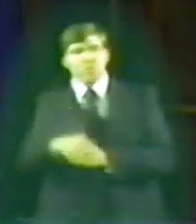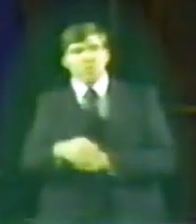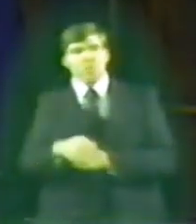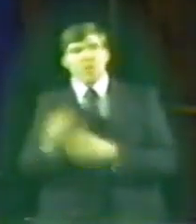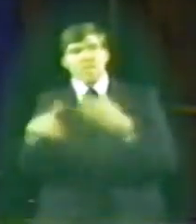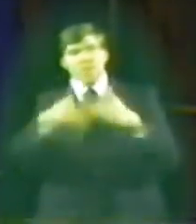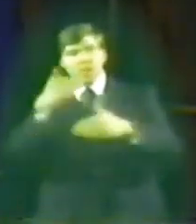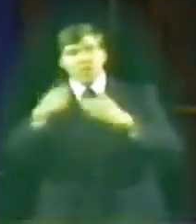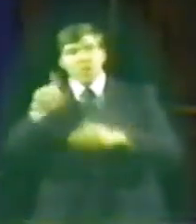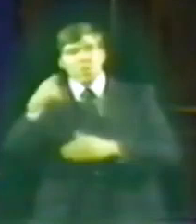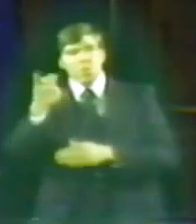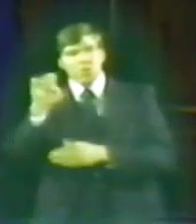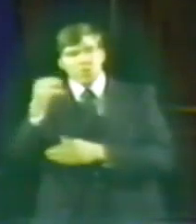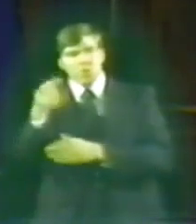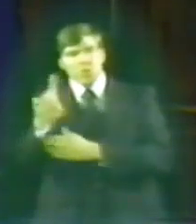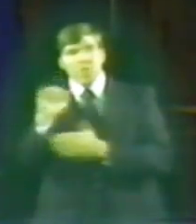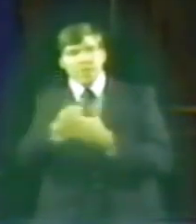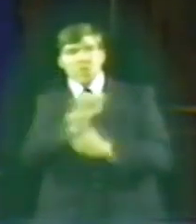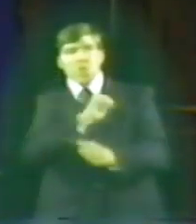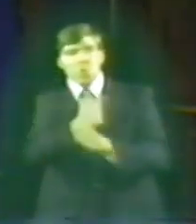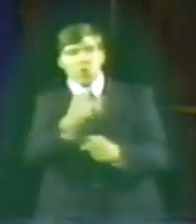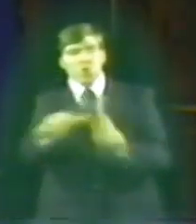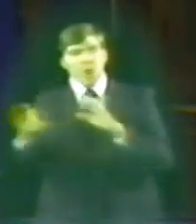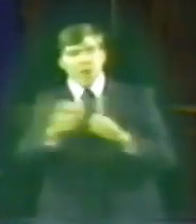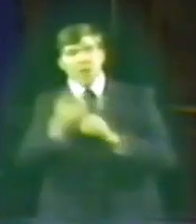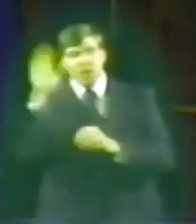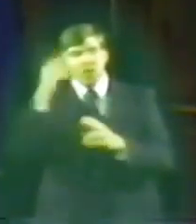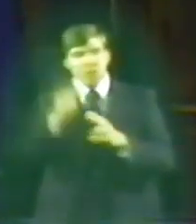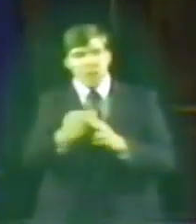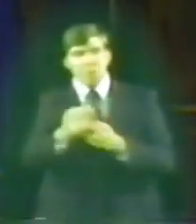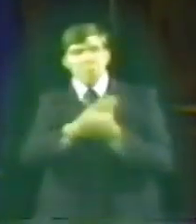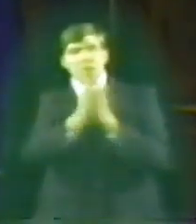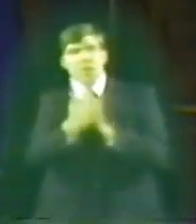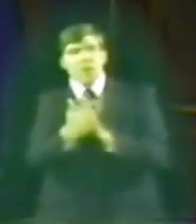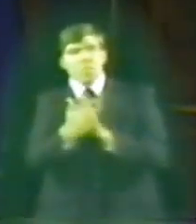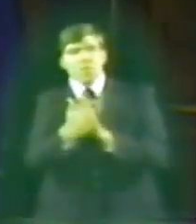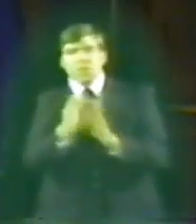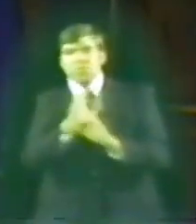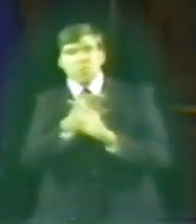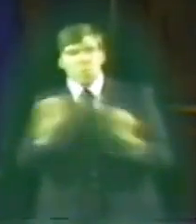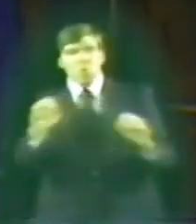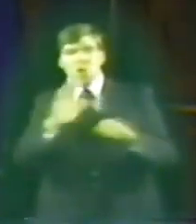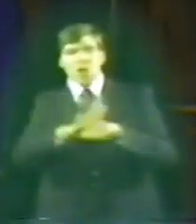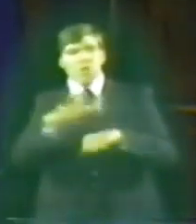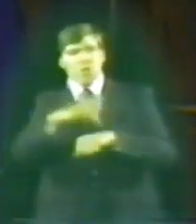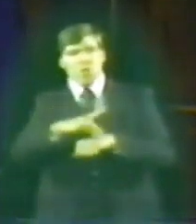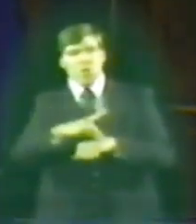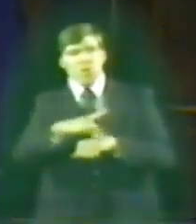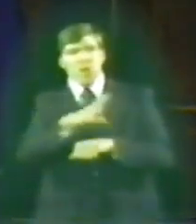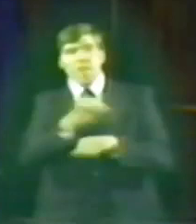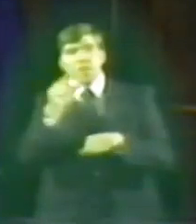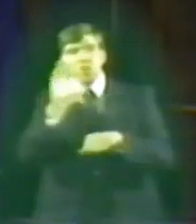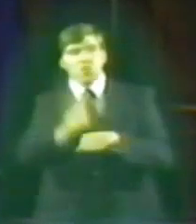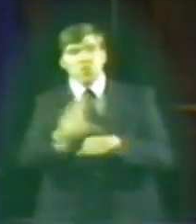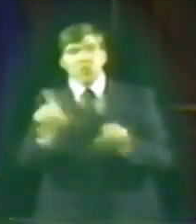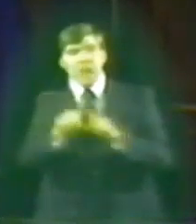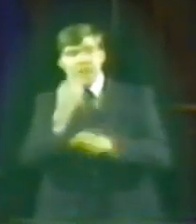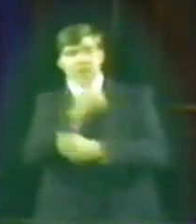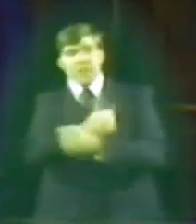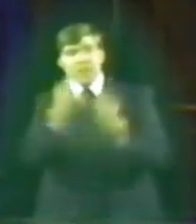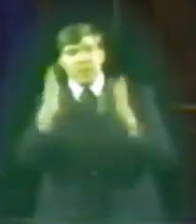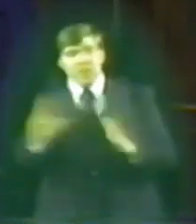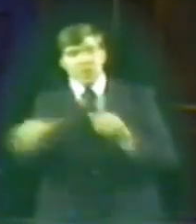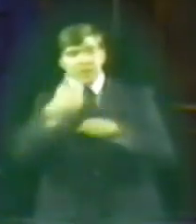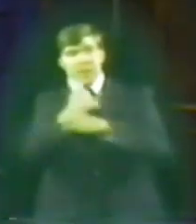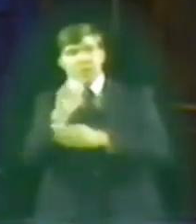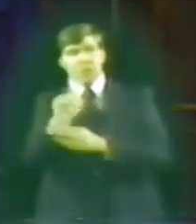Eventually the priesthood, this authority from God to act in his name, became non-existent upon the earth, and the church as the Savior established